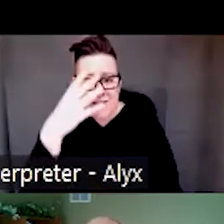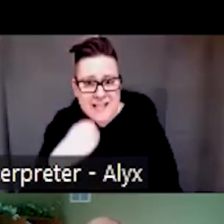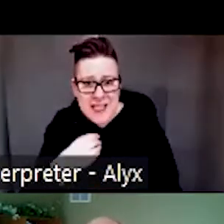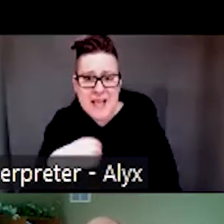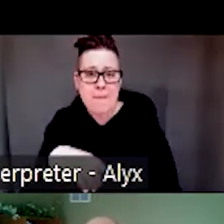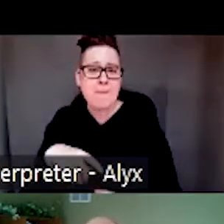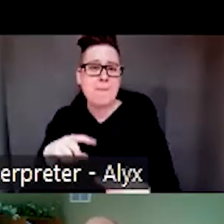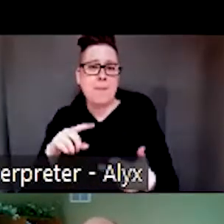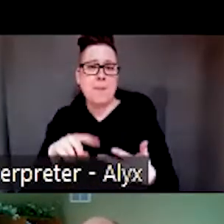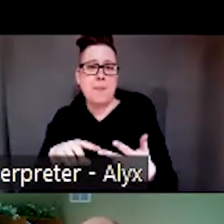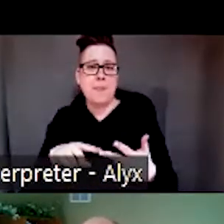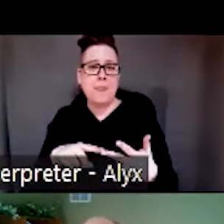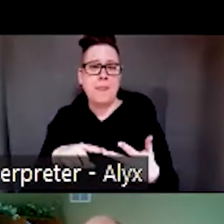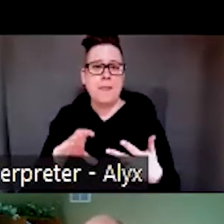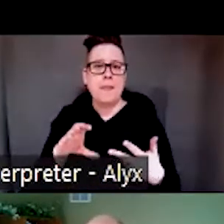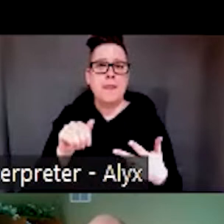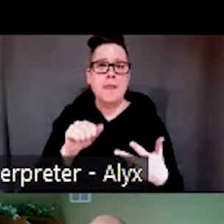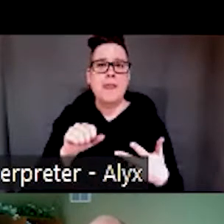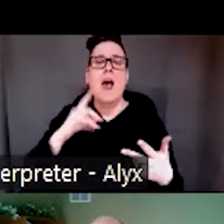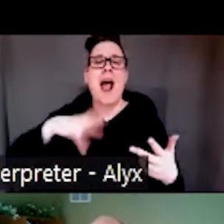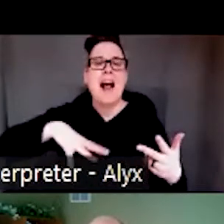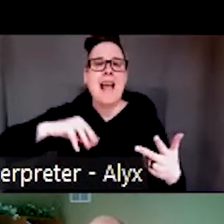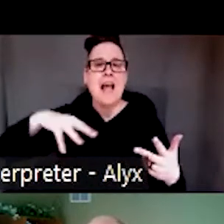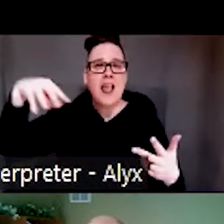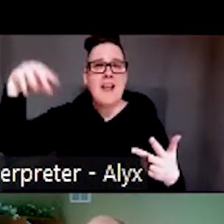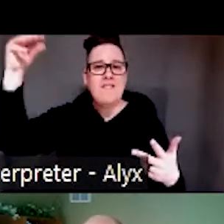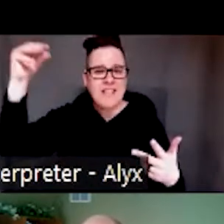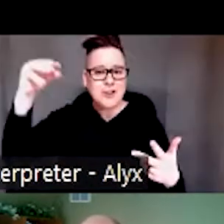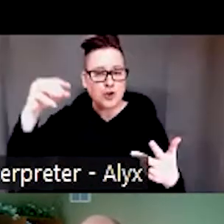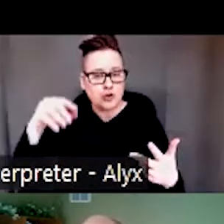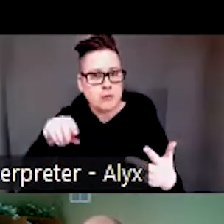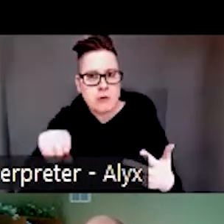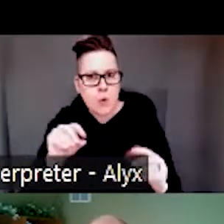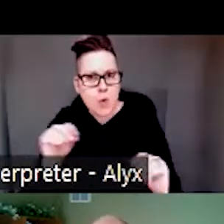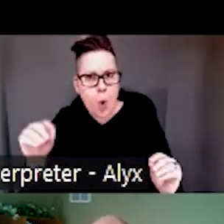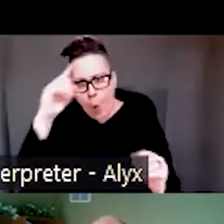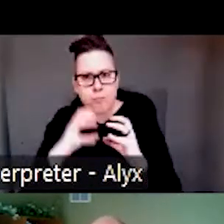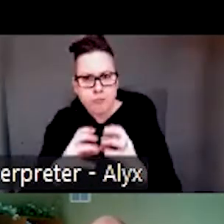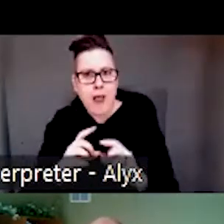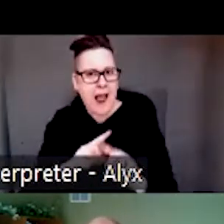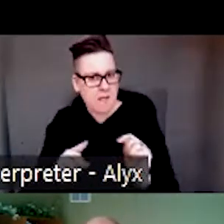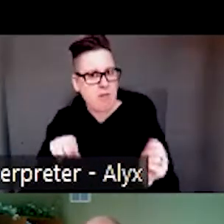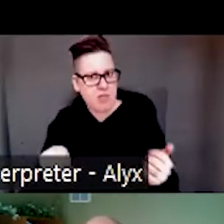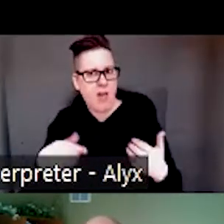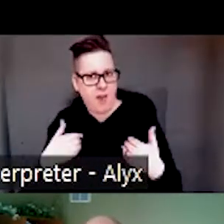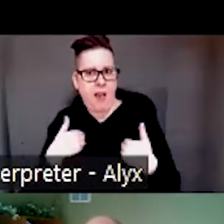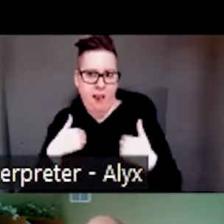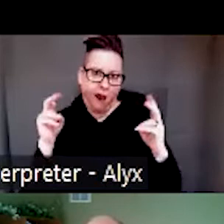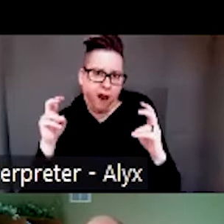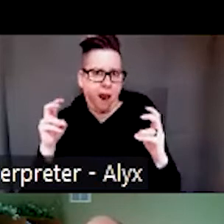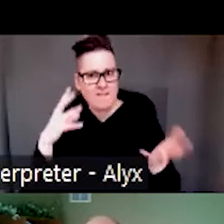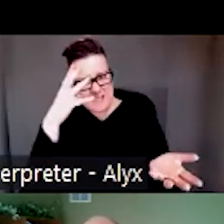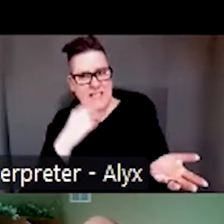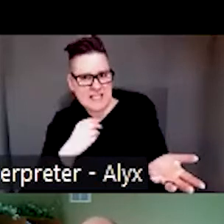even in Cassiopeia jellyfish, which don't have a brain, but they have the equivalent of